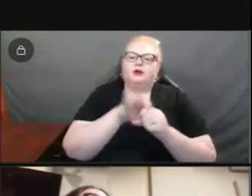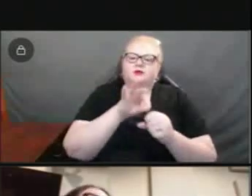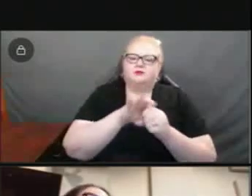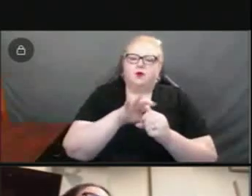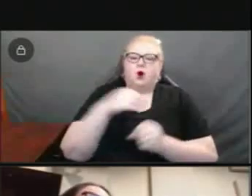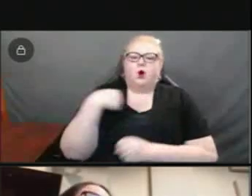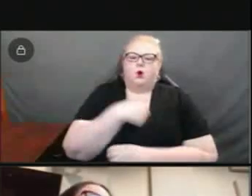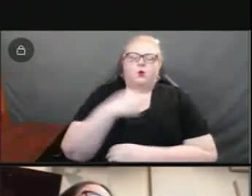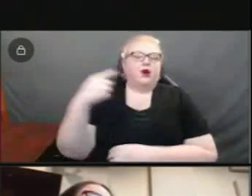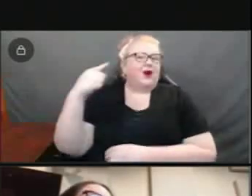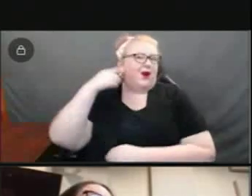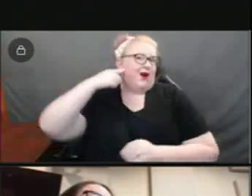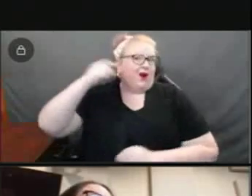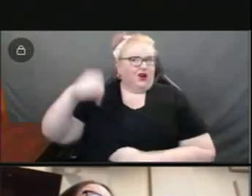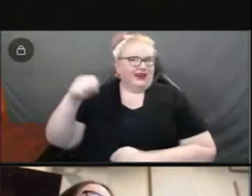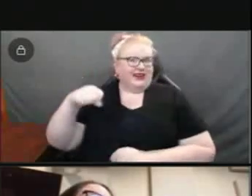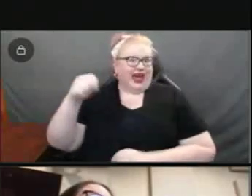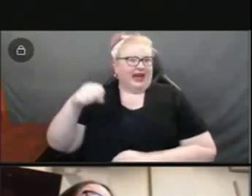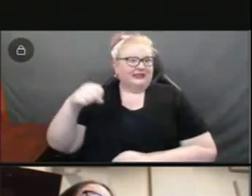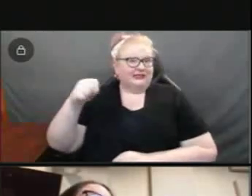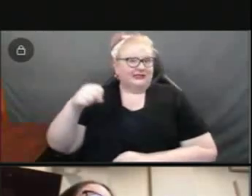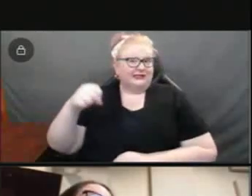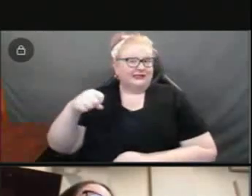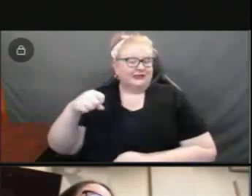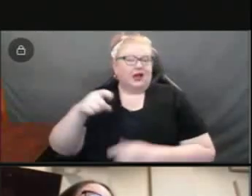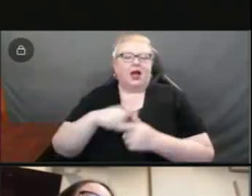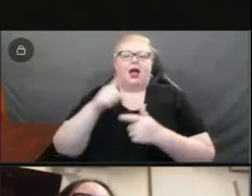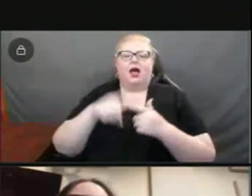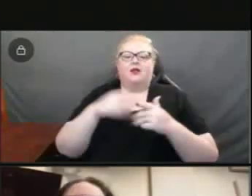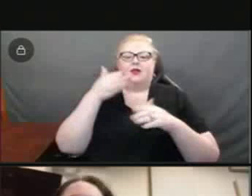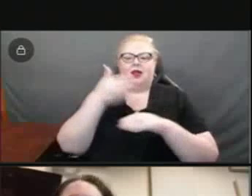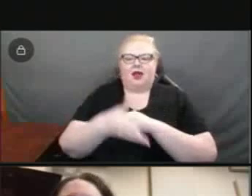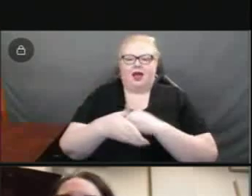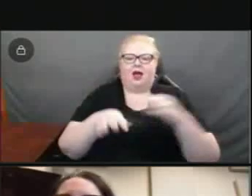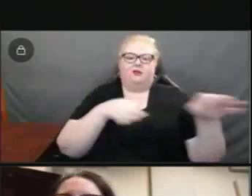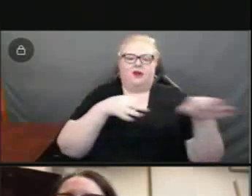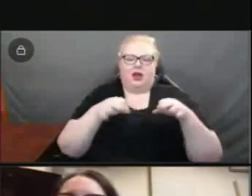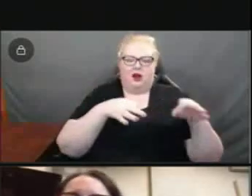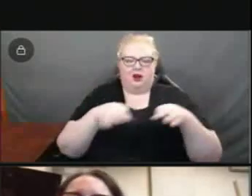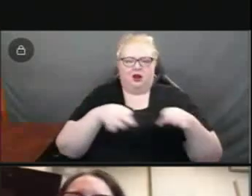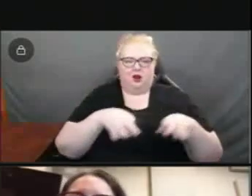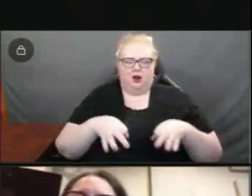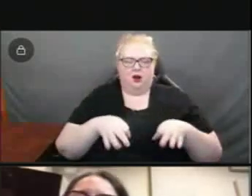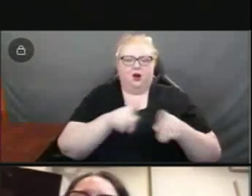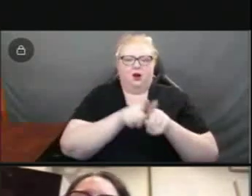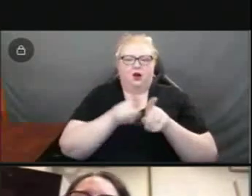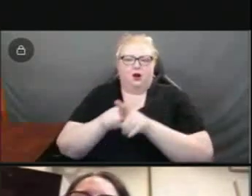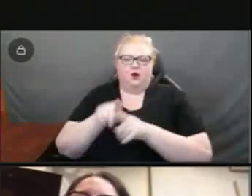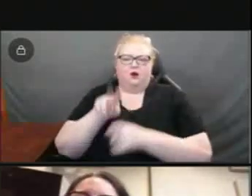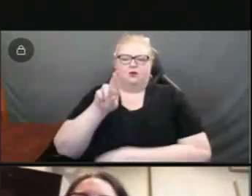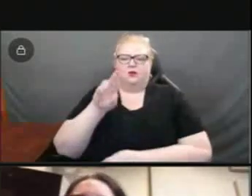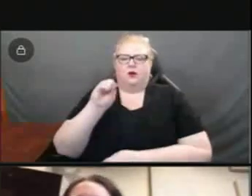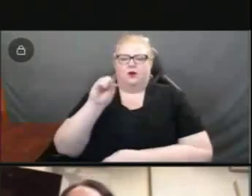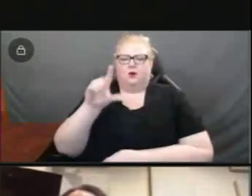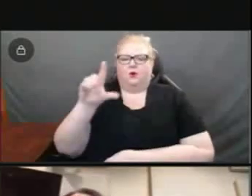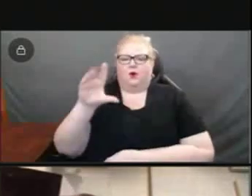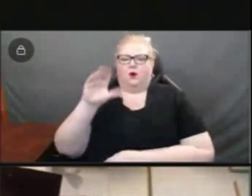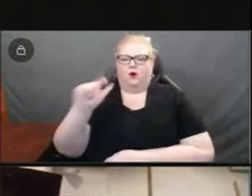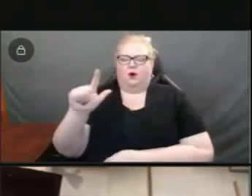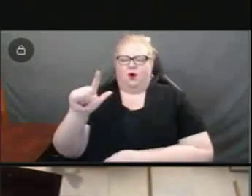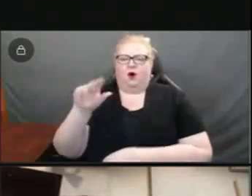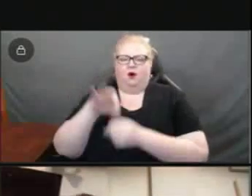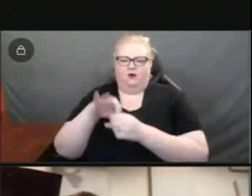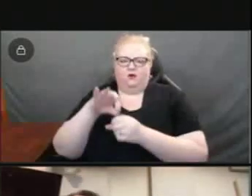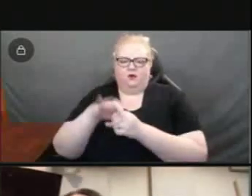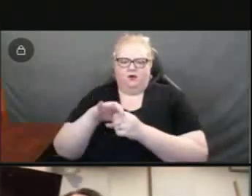voices. And then after there was some explanation and also a roll call vote, explanation